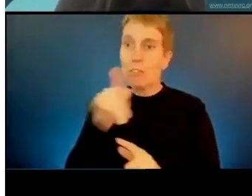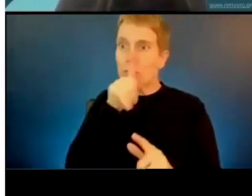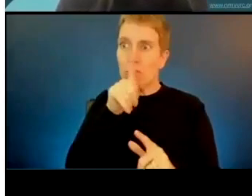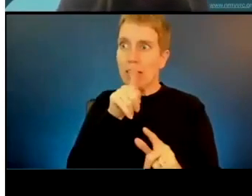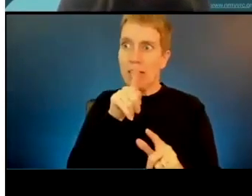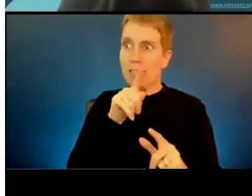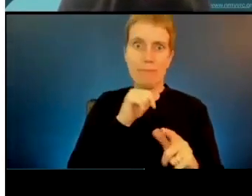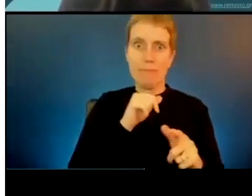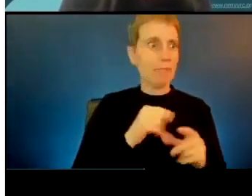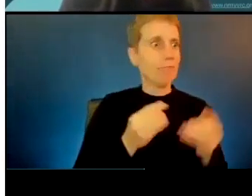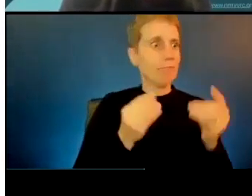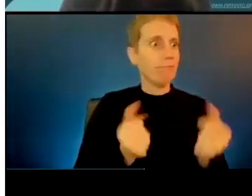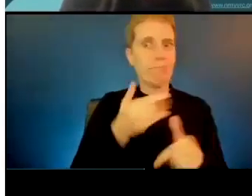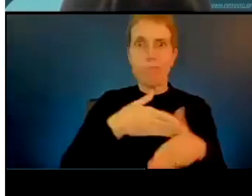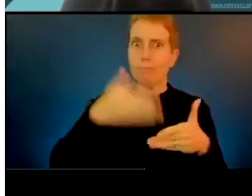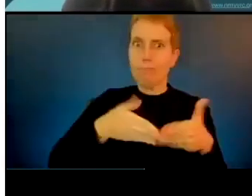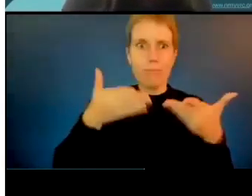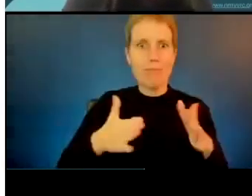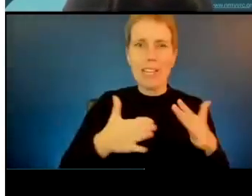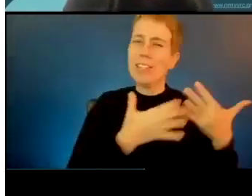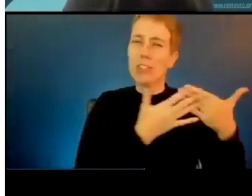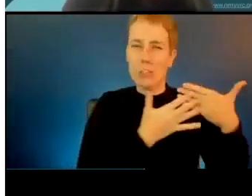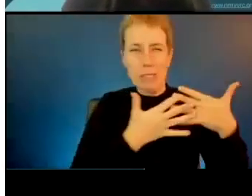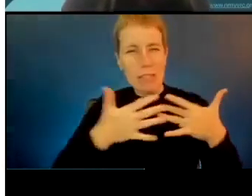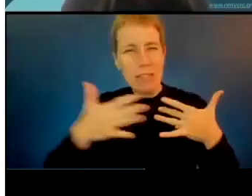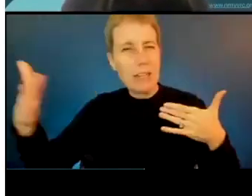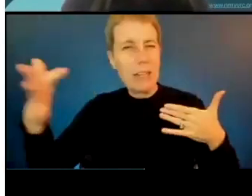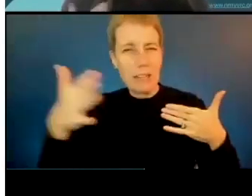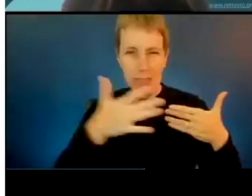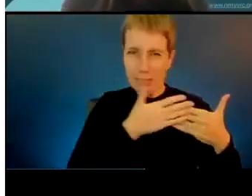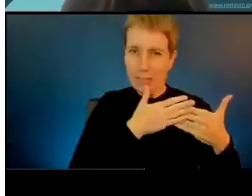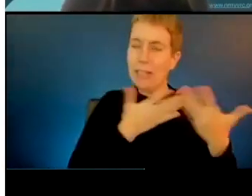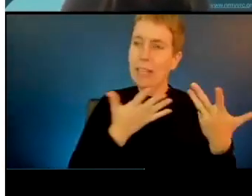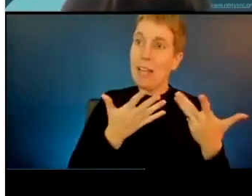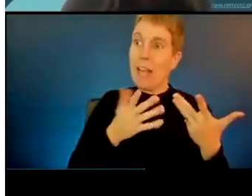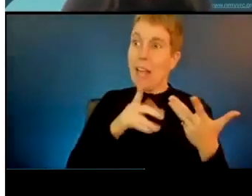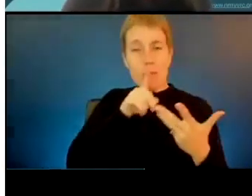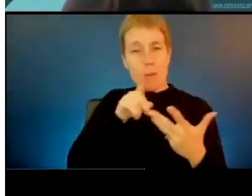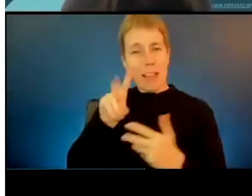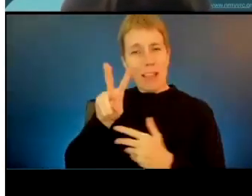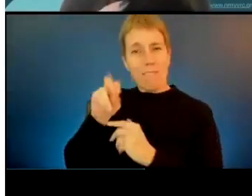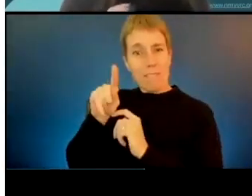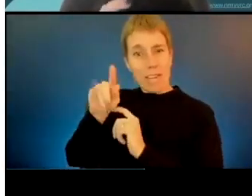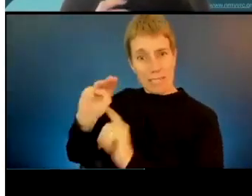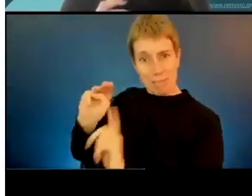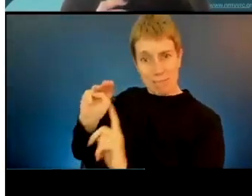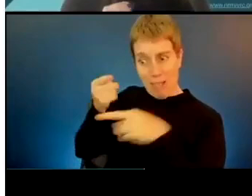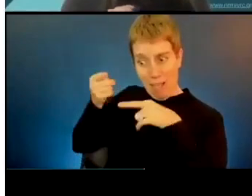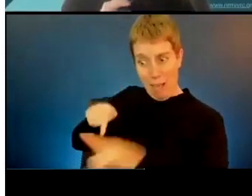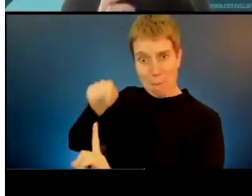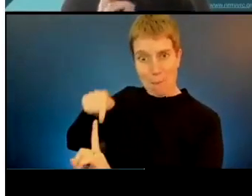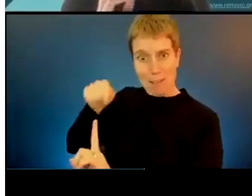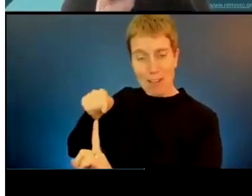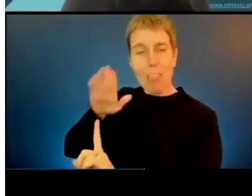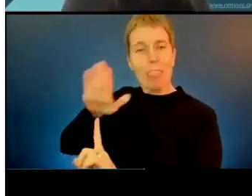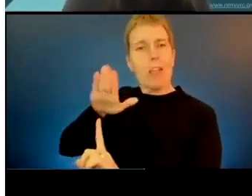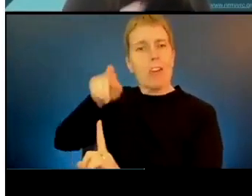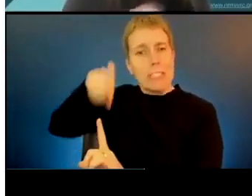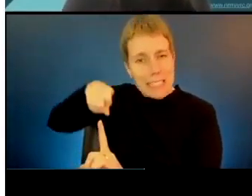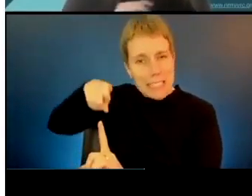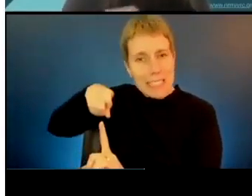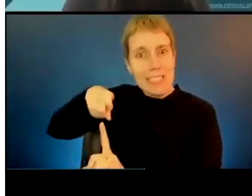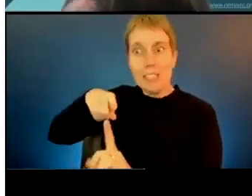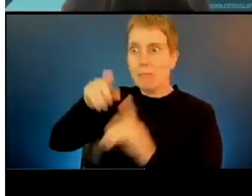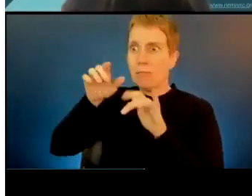will change over time. But even so, it's important to assess those ongoing needs and make sure we're assessing and